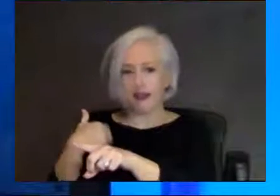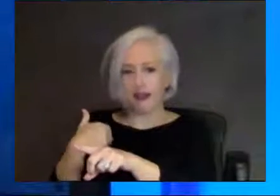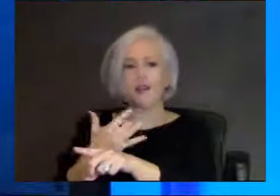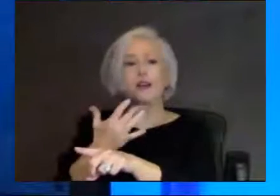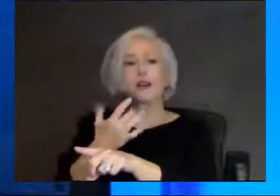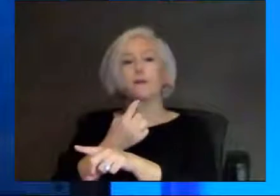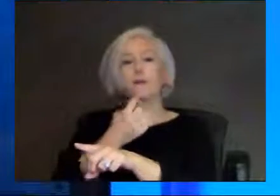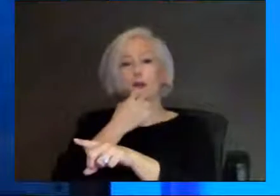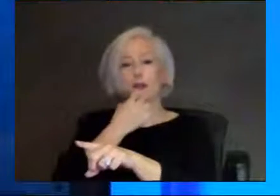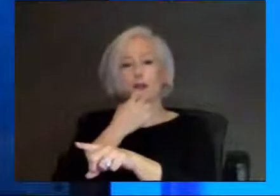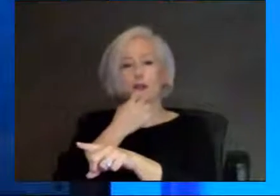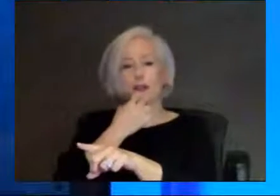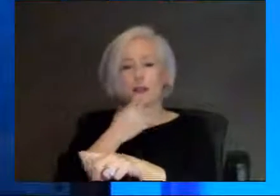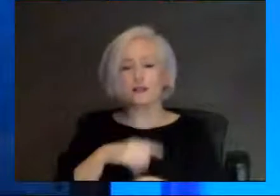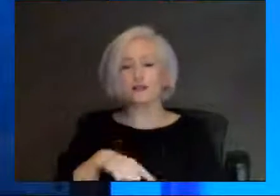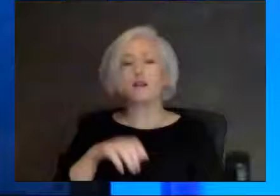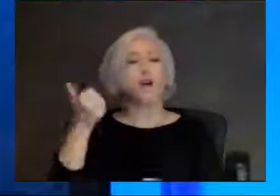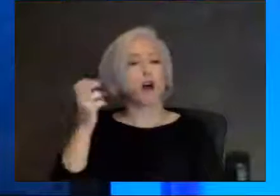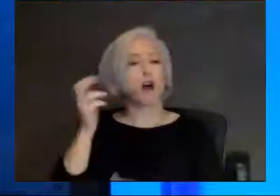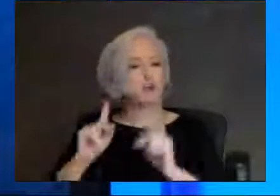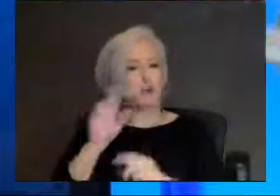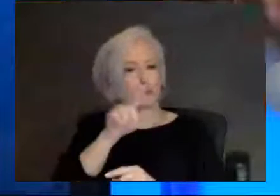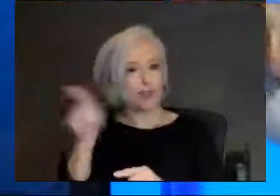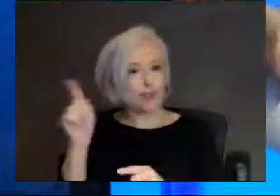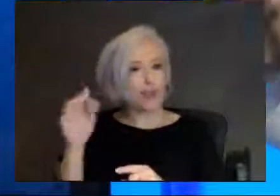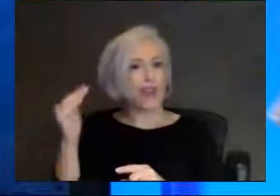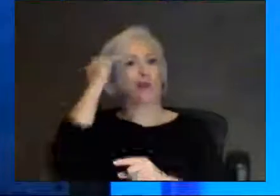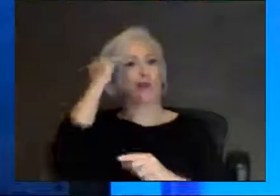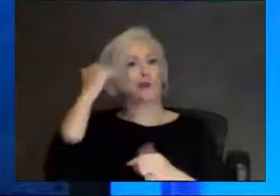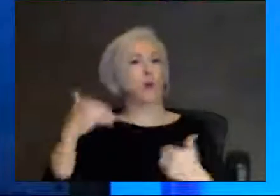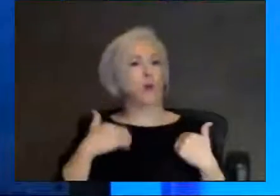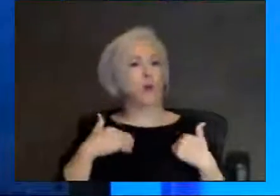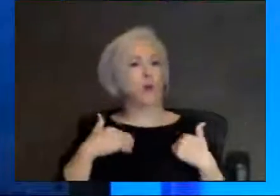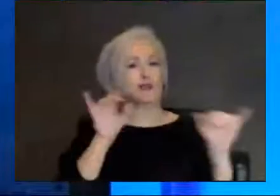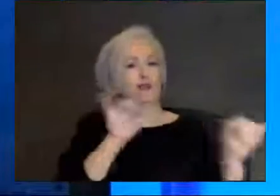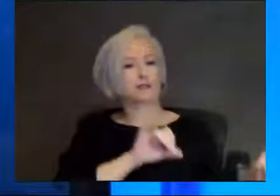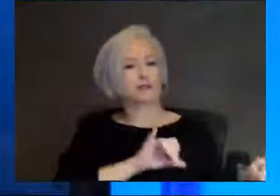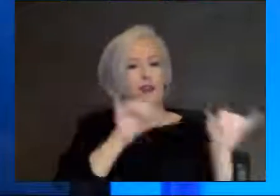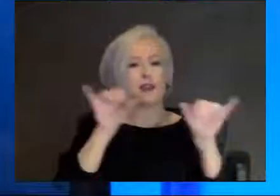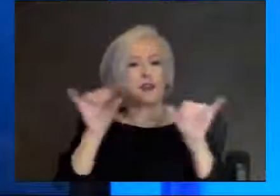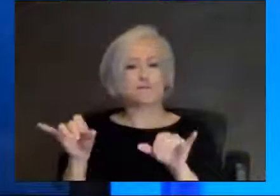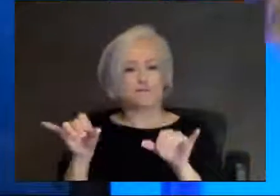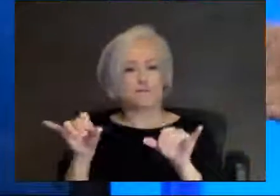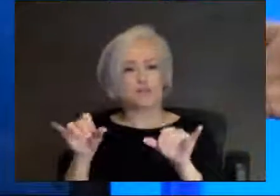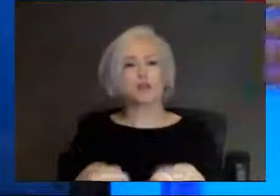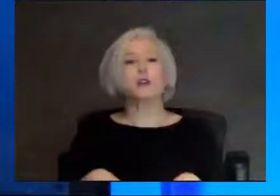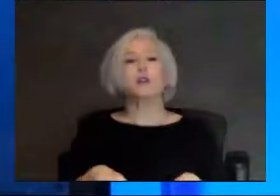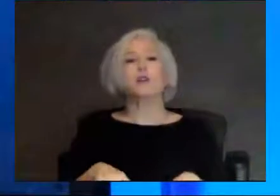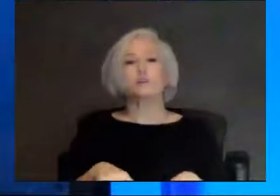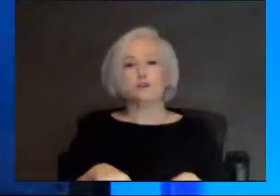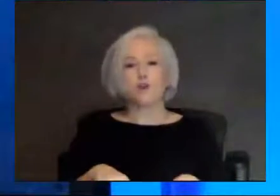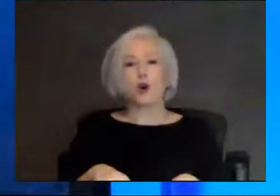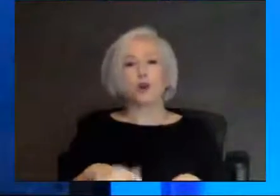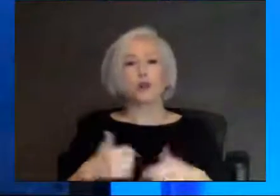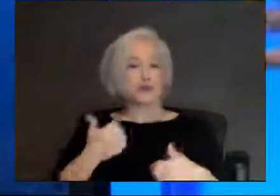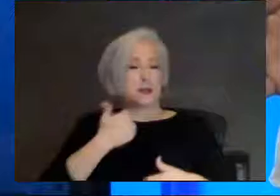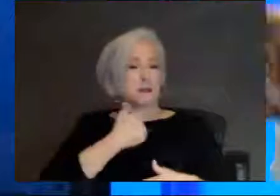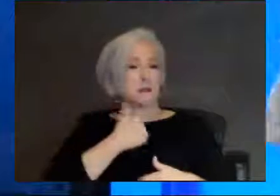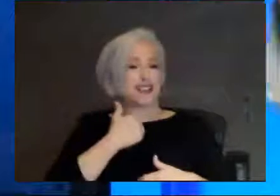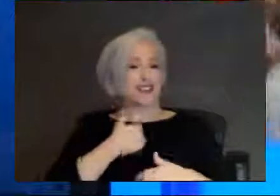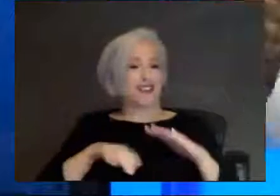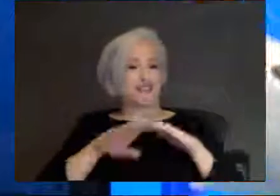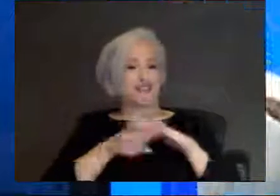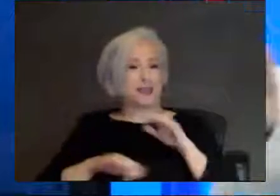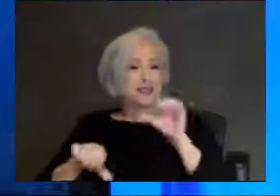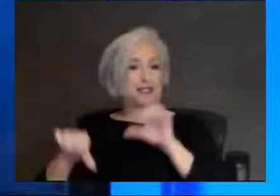So because I mentioned earlier there are receptors on the tongue as well as the colon cancer, as a basic scientist, I was more focused on finding their